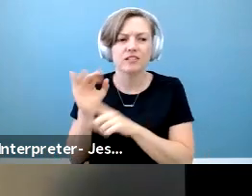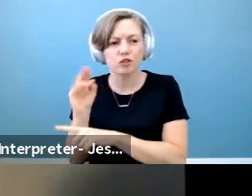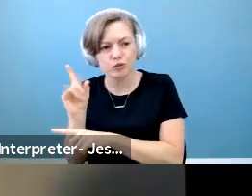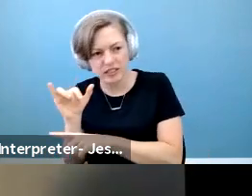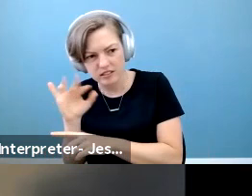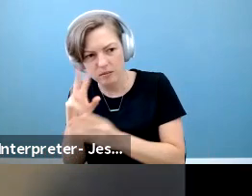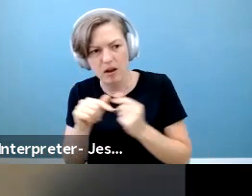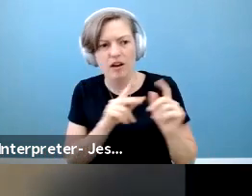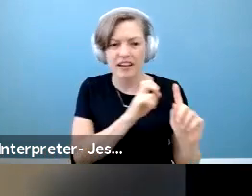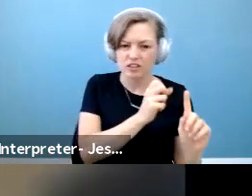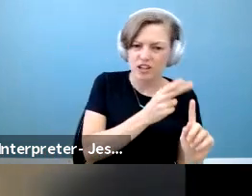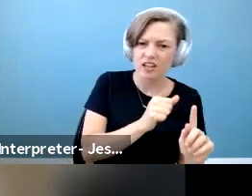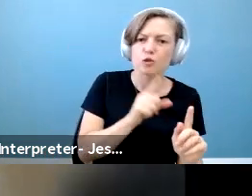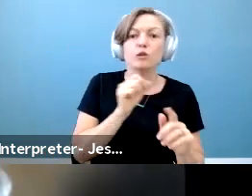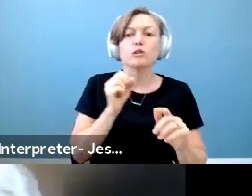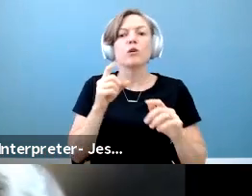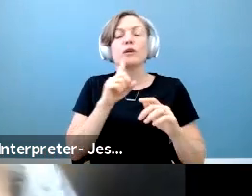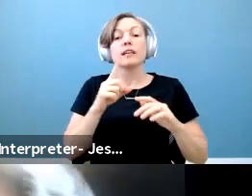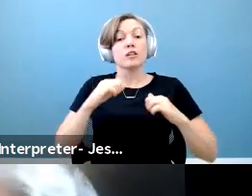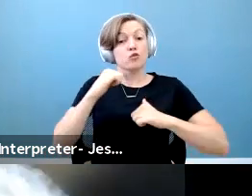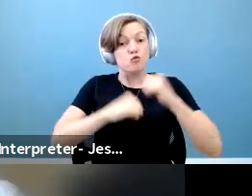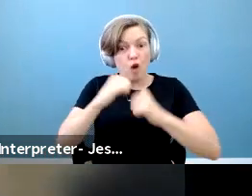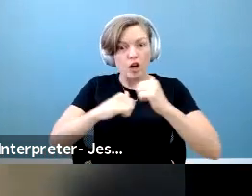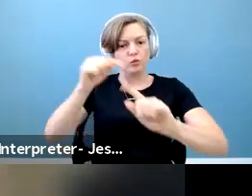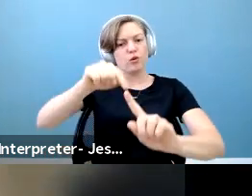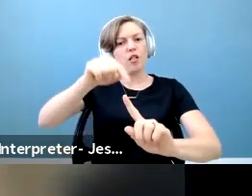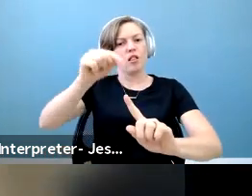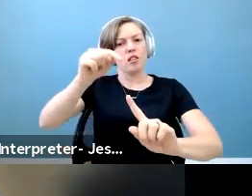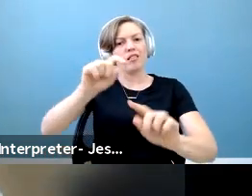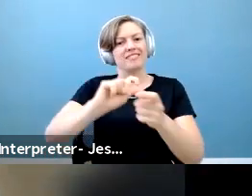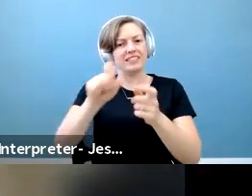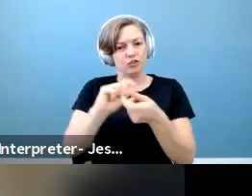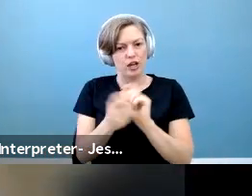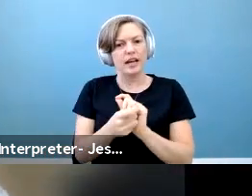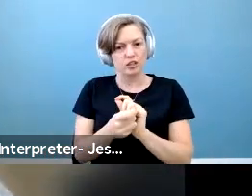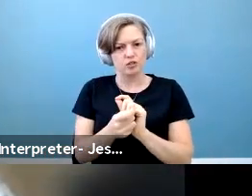So there's some structural change that I think needs to occur.